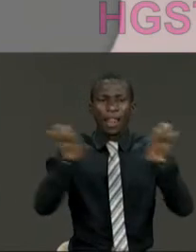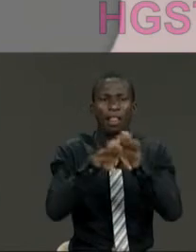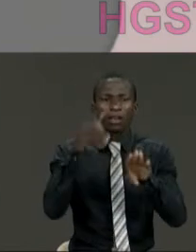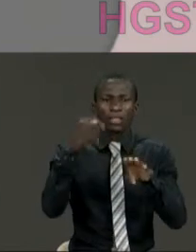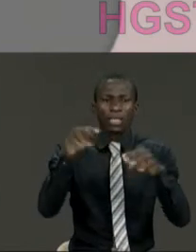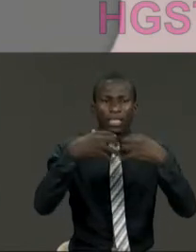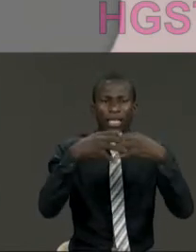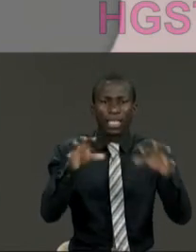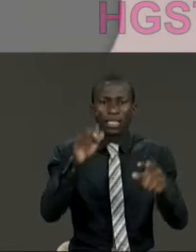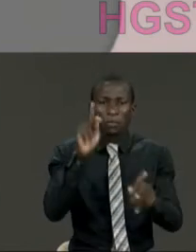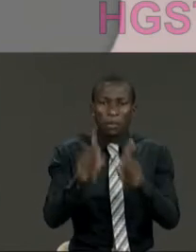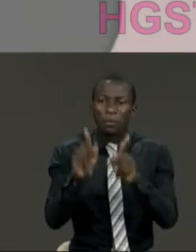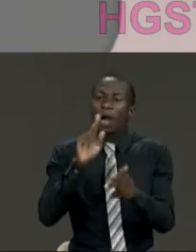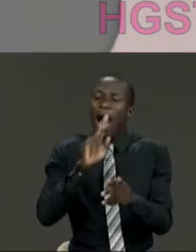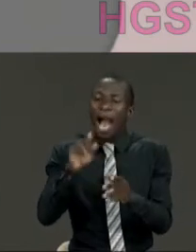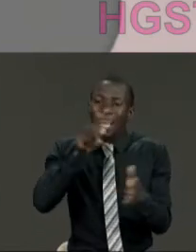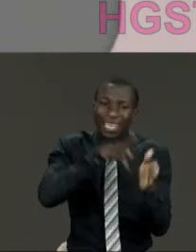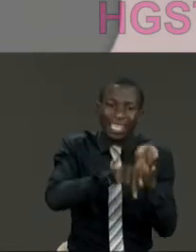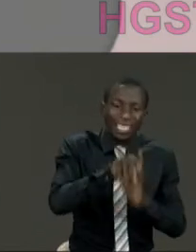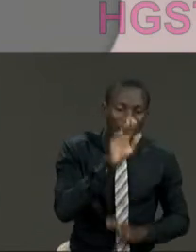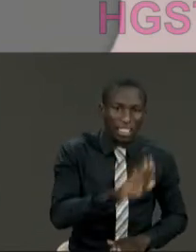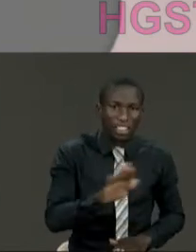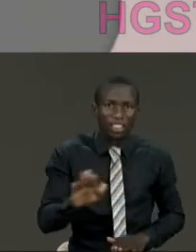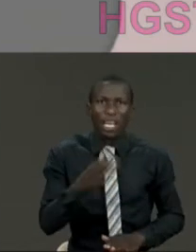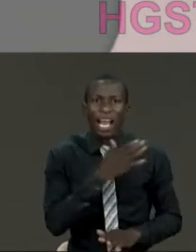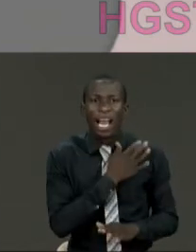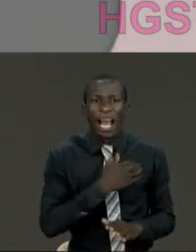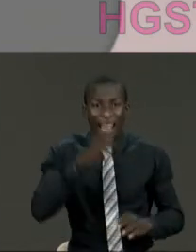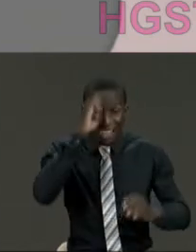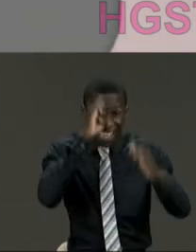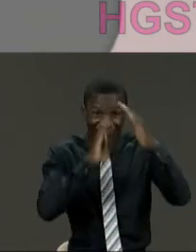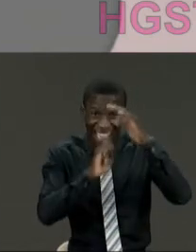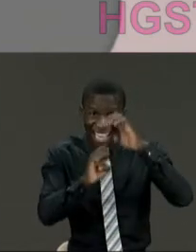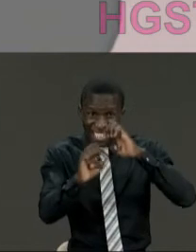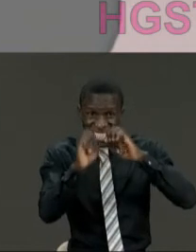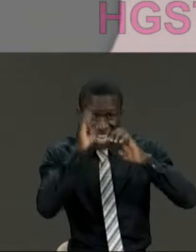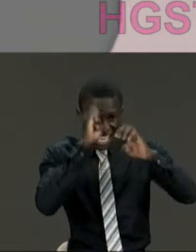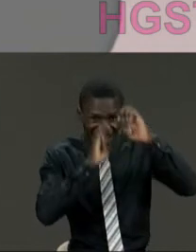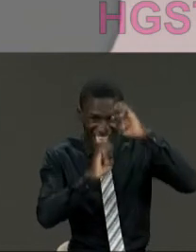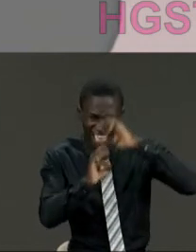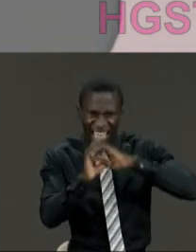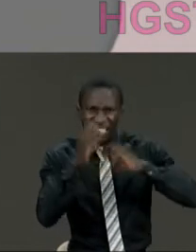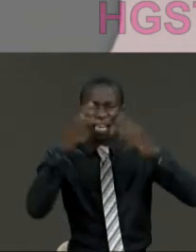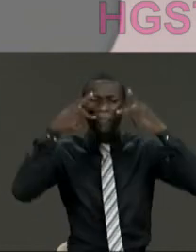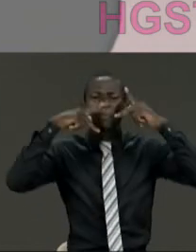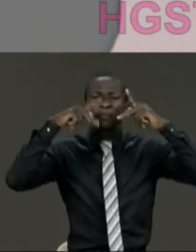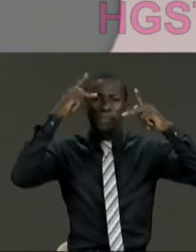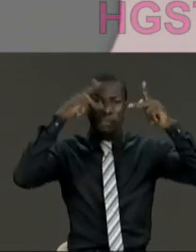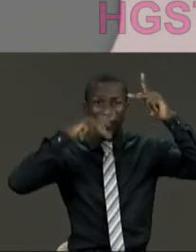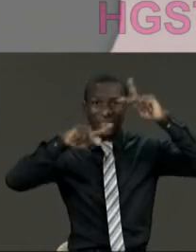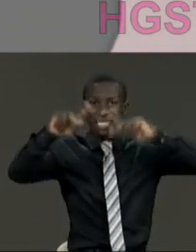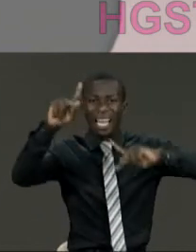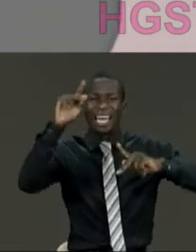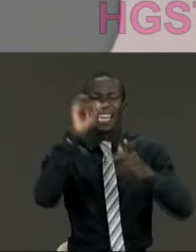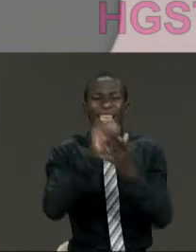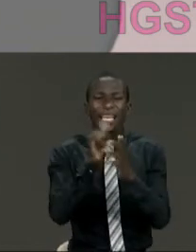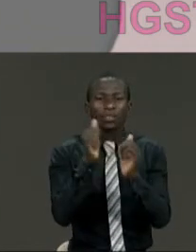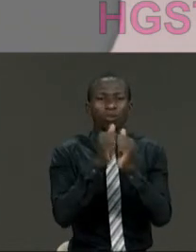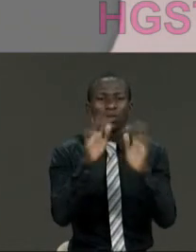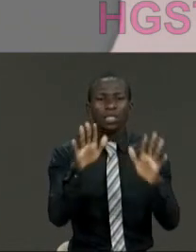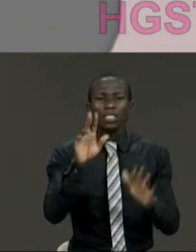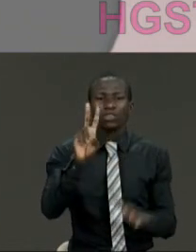their children to eat. And Elisha prophesied. that within 24 hours, famine will